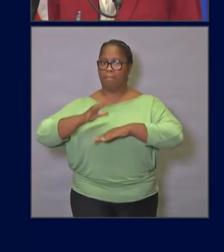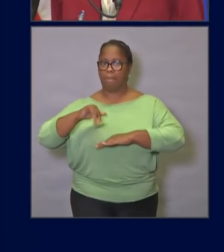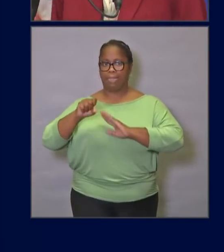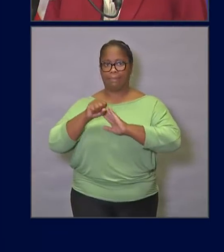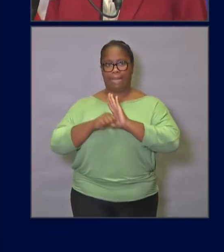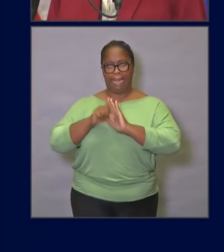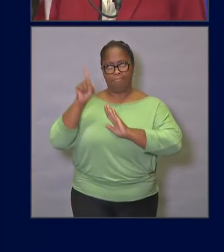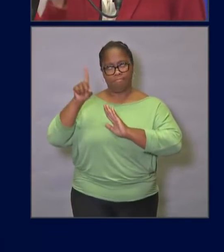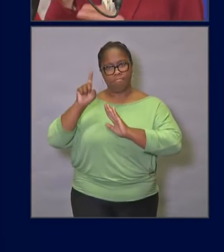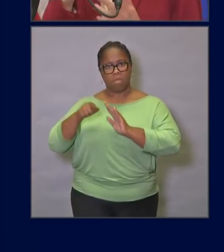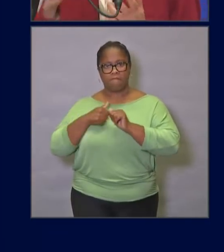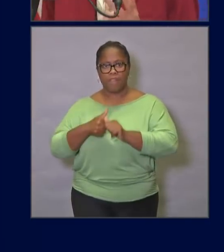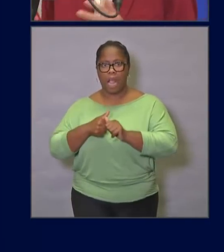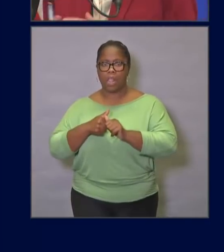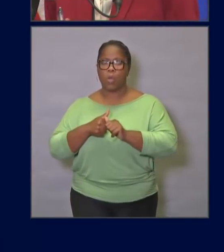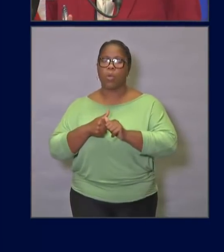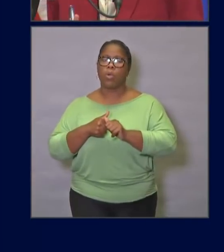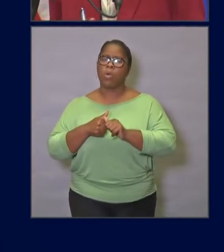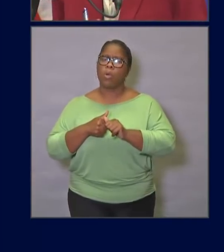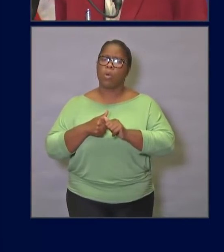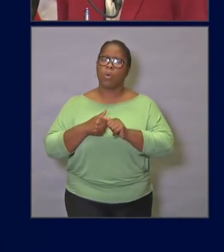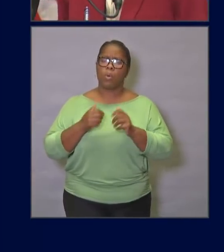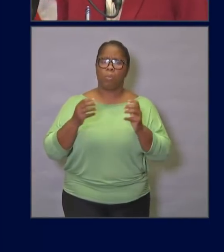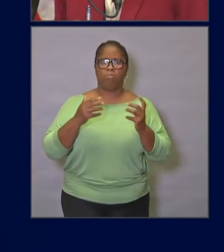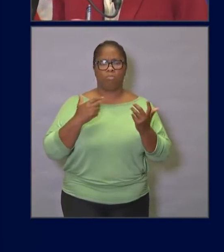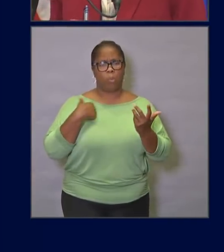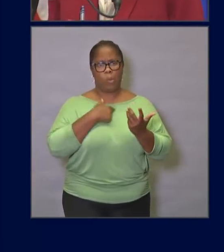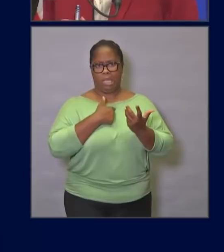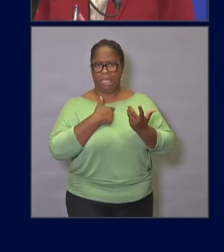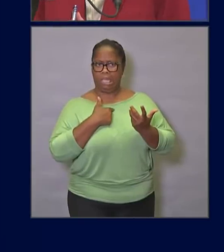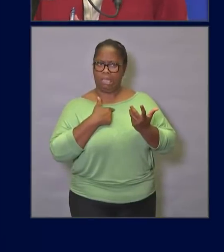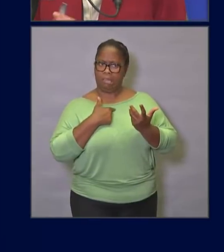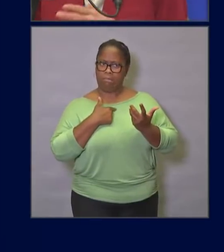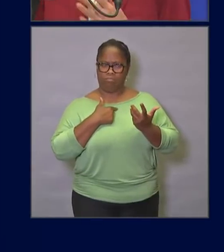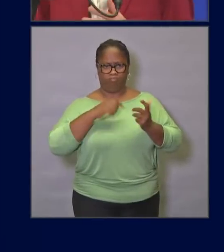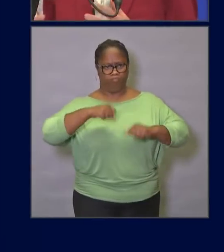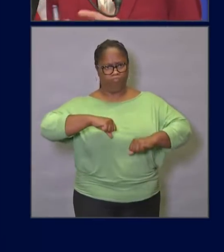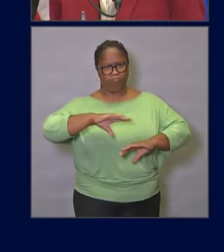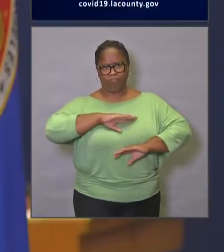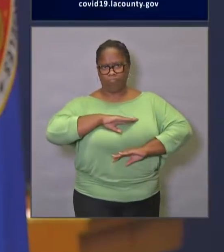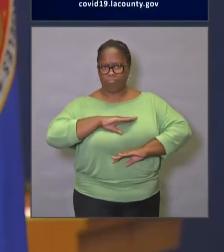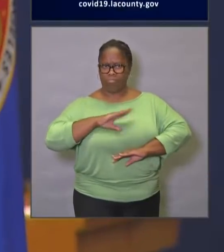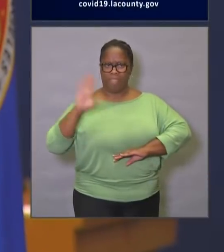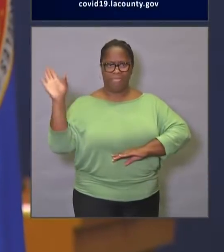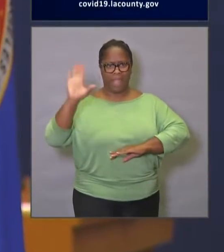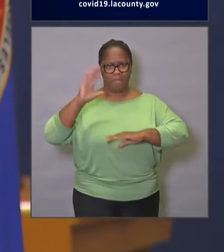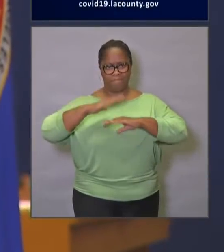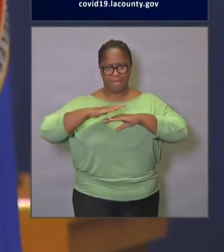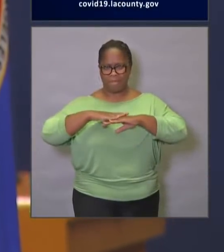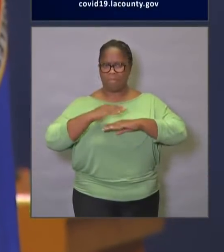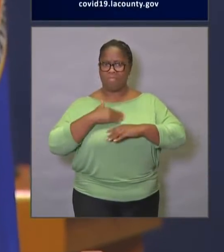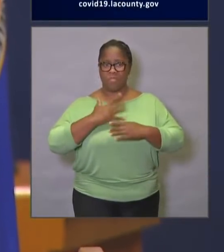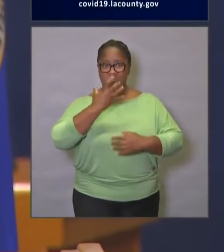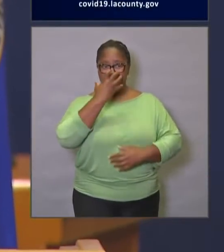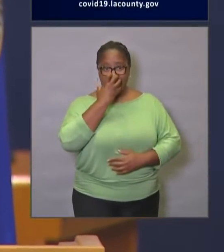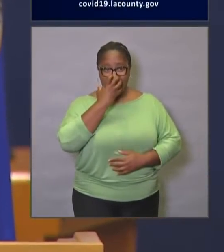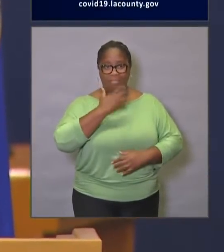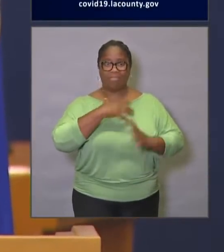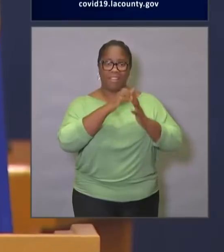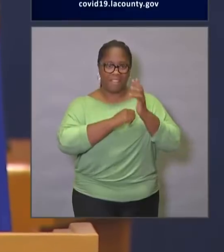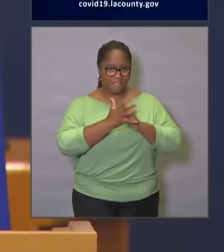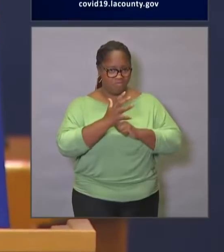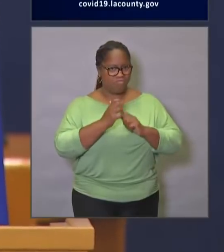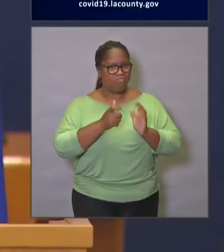not falling below. And we actually have much higher rates on almost all of the masks and the gloves that are